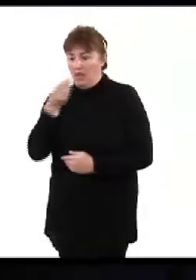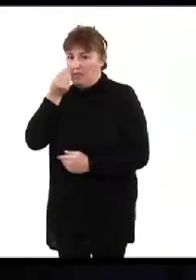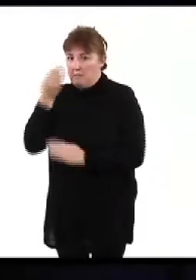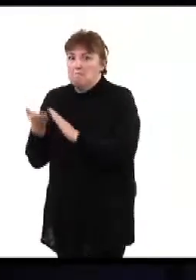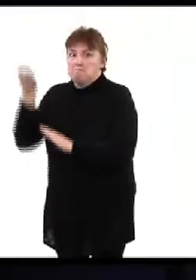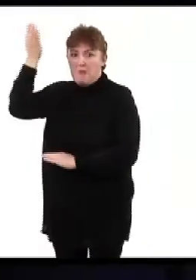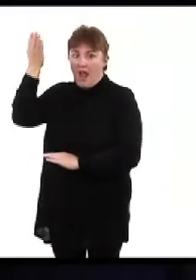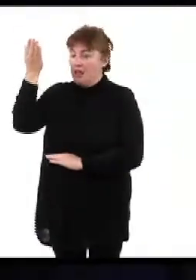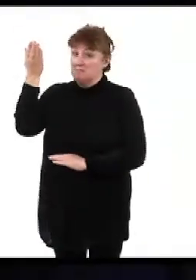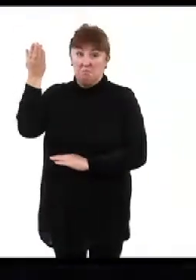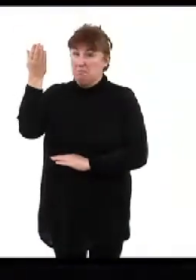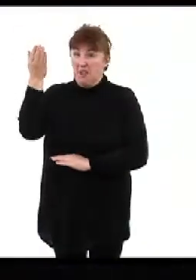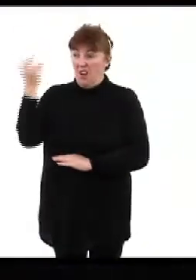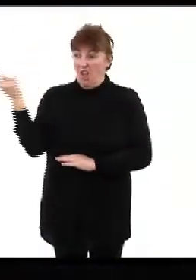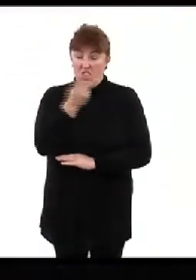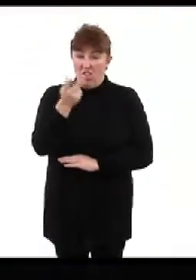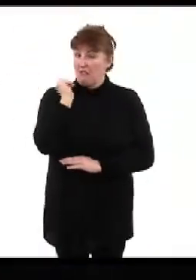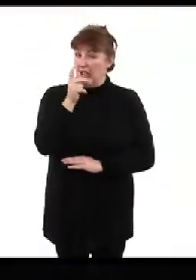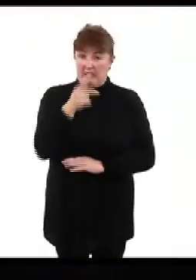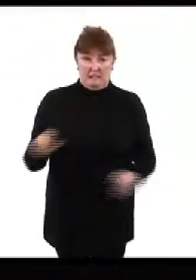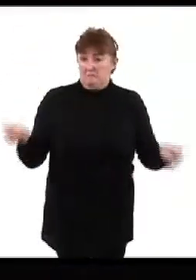same rate.